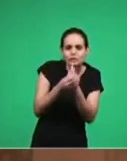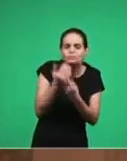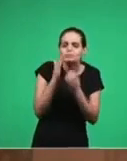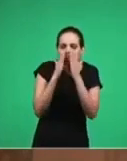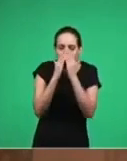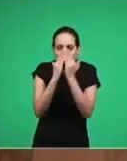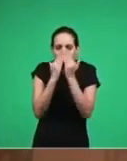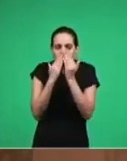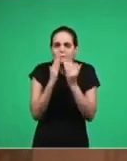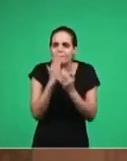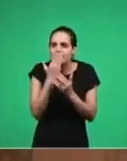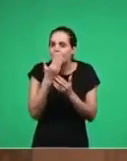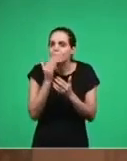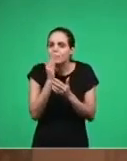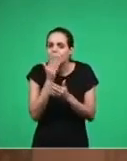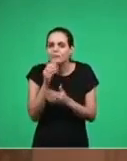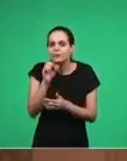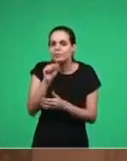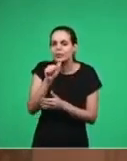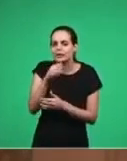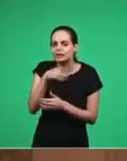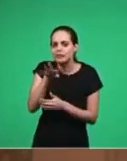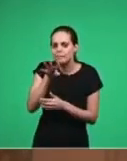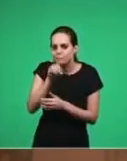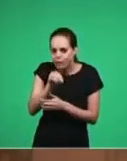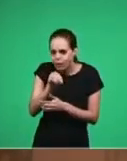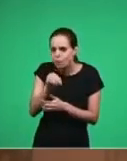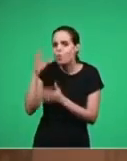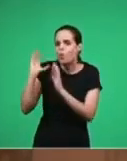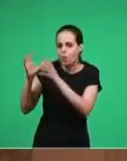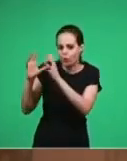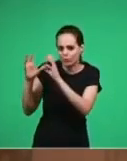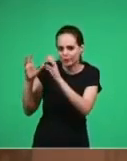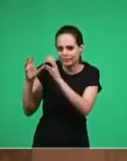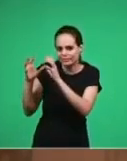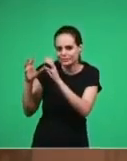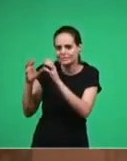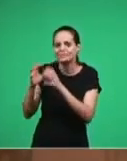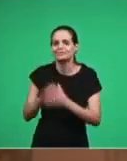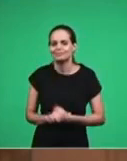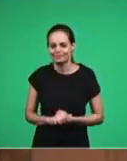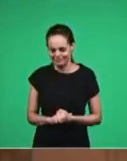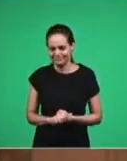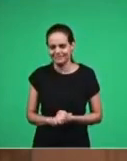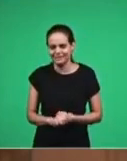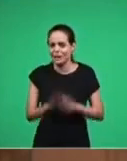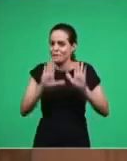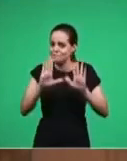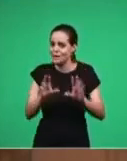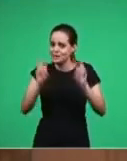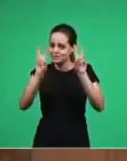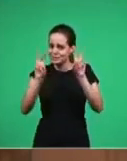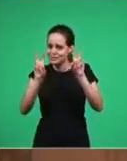Reminding people to wash their hands, not to touch their faces if their hands are dirty.